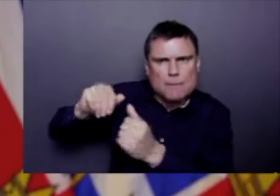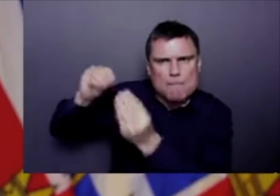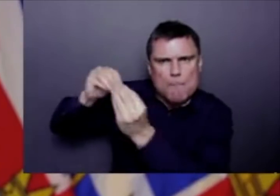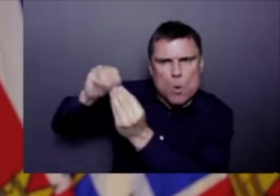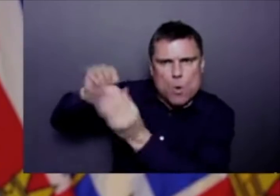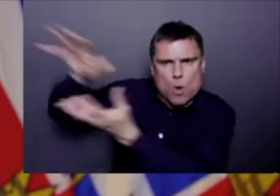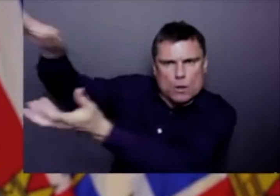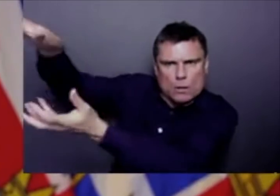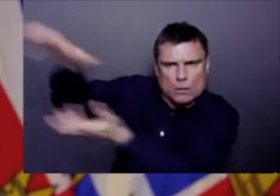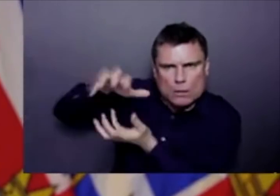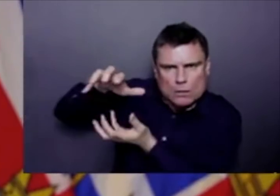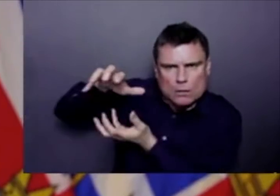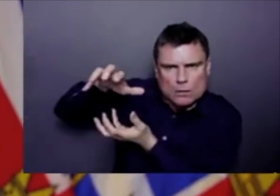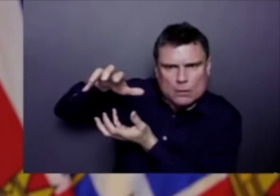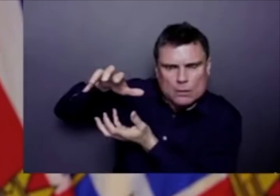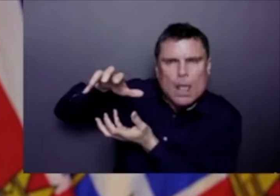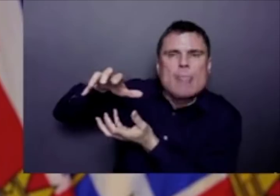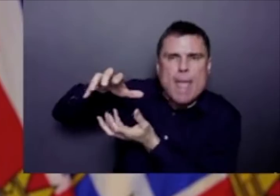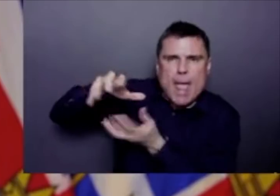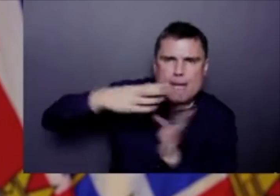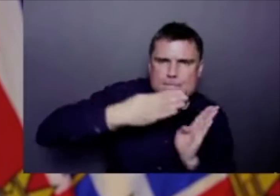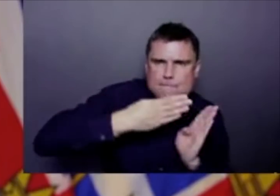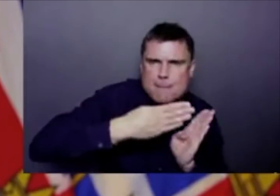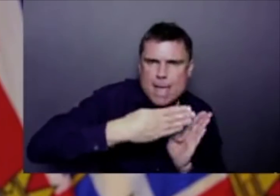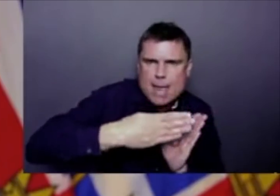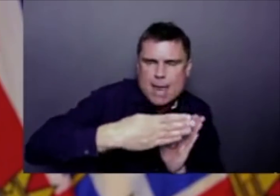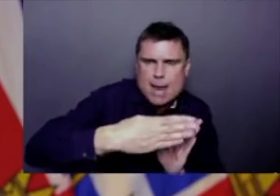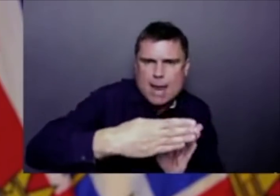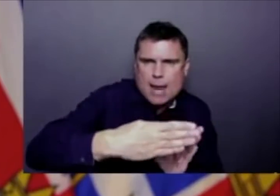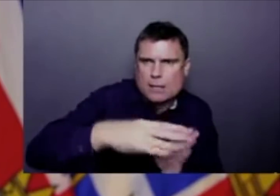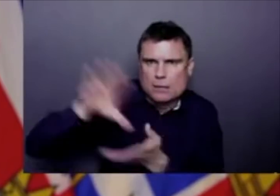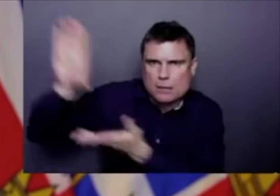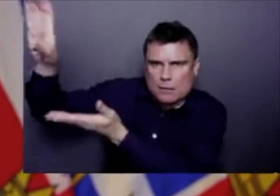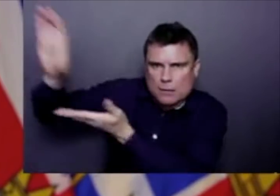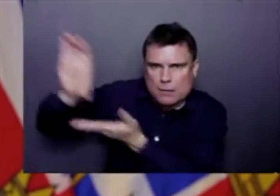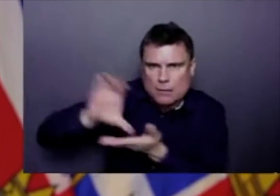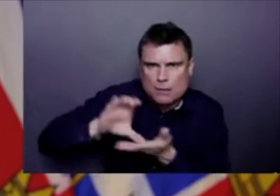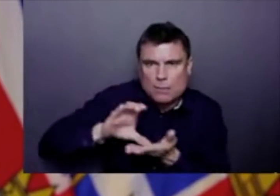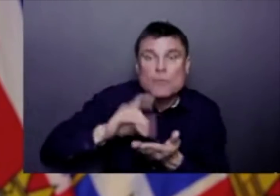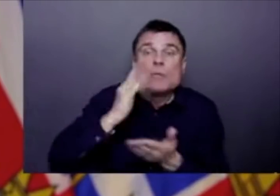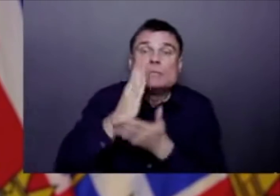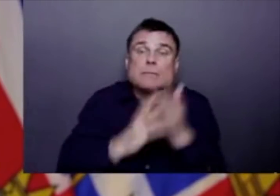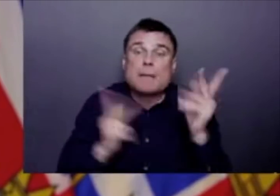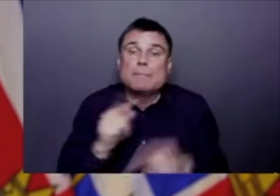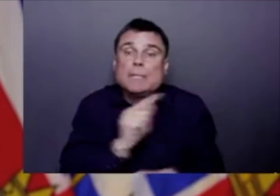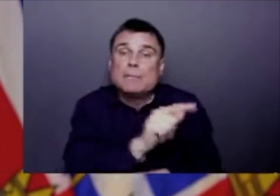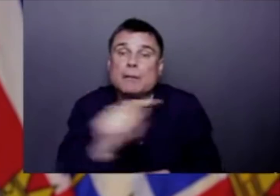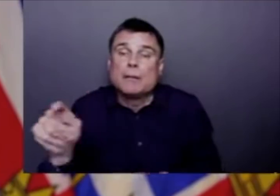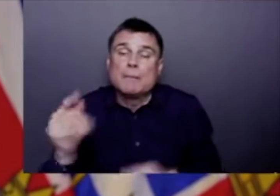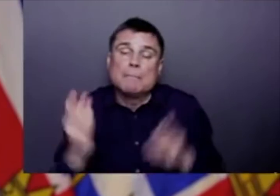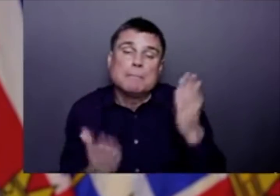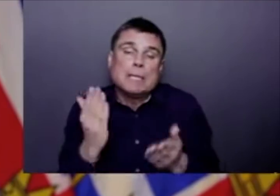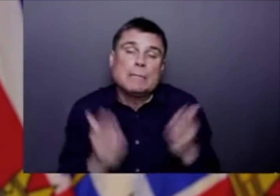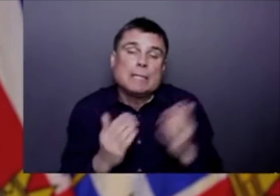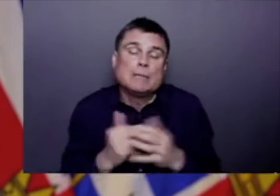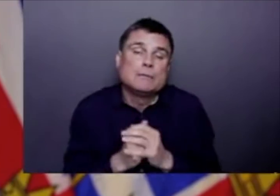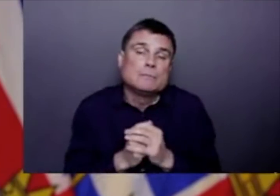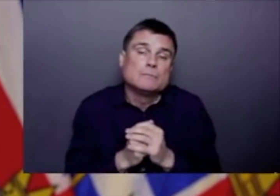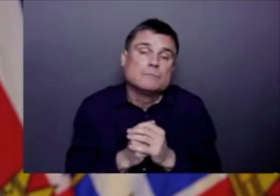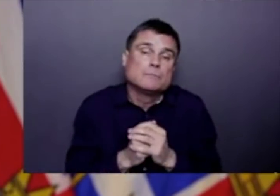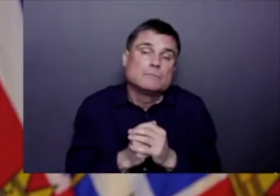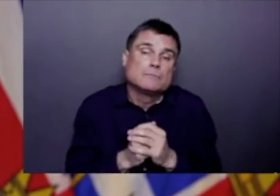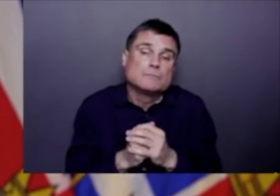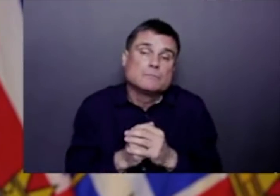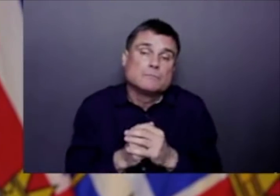given in February, which means for some people it would be about 35 days, so an extra week. And we have good data to